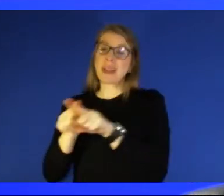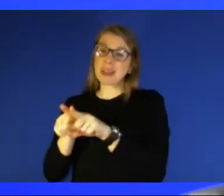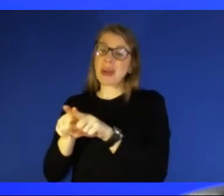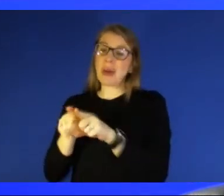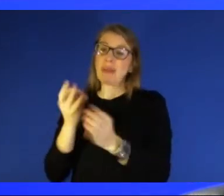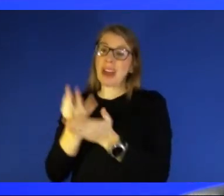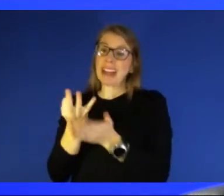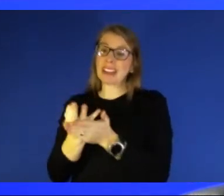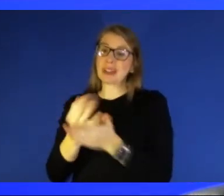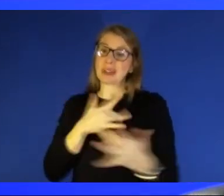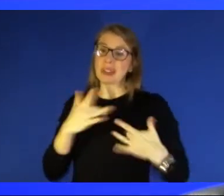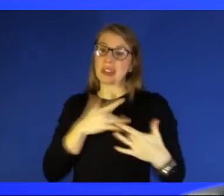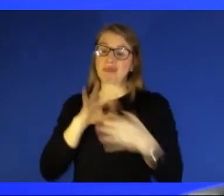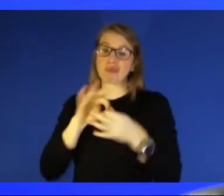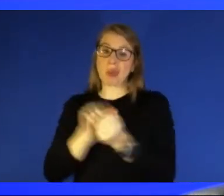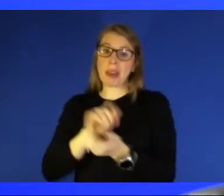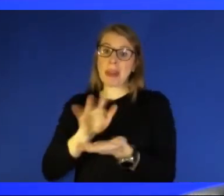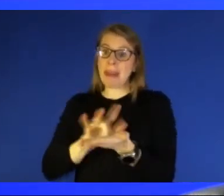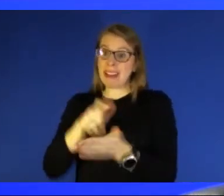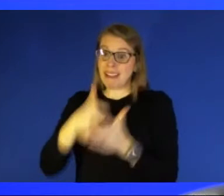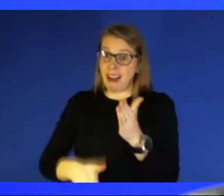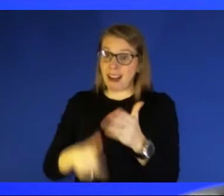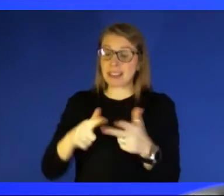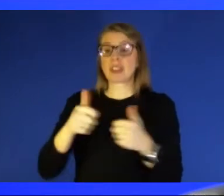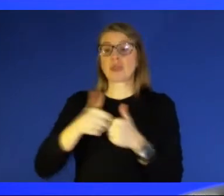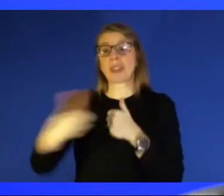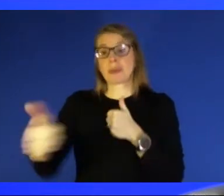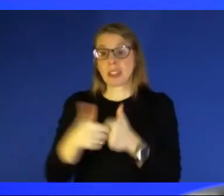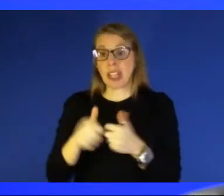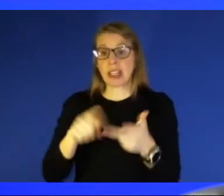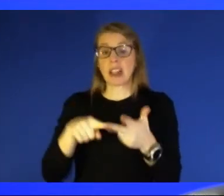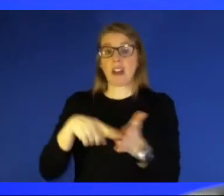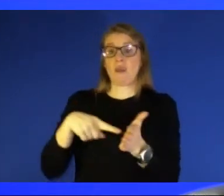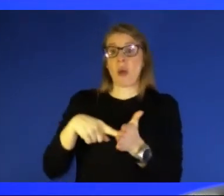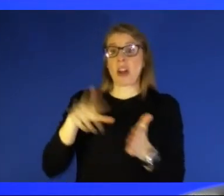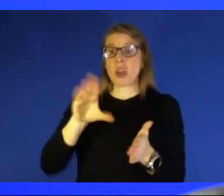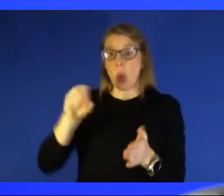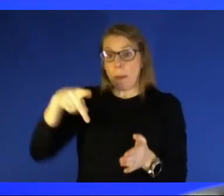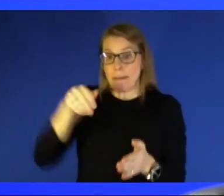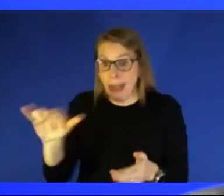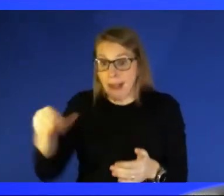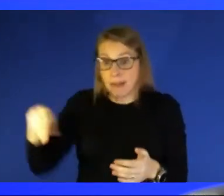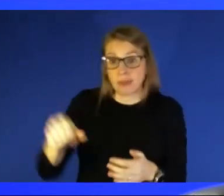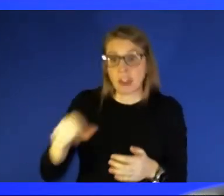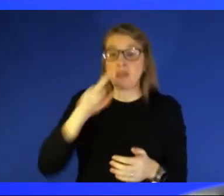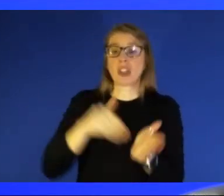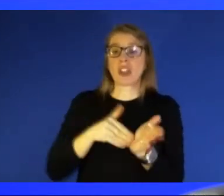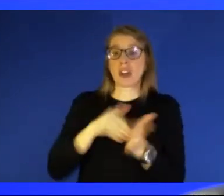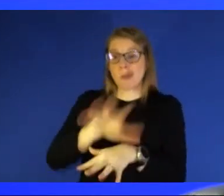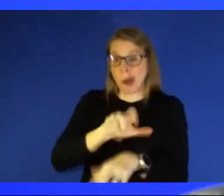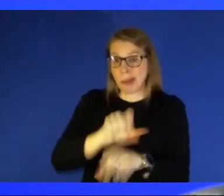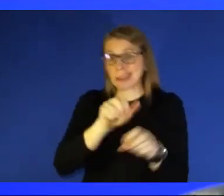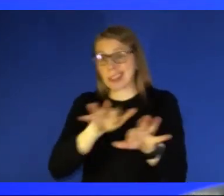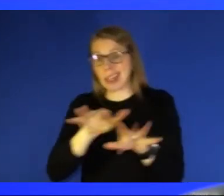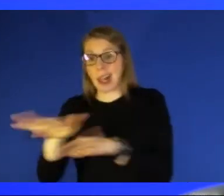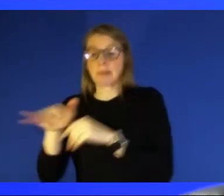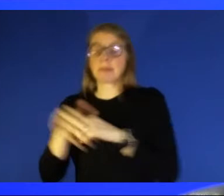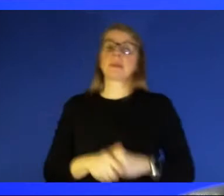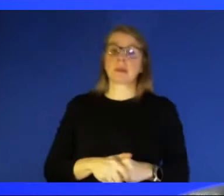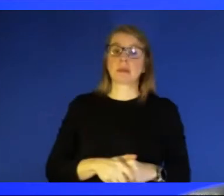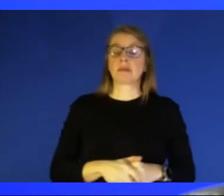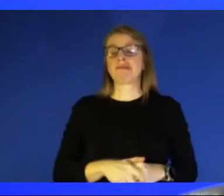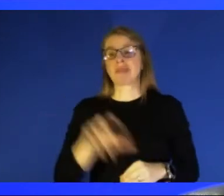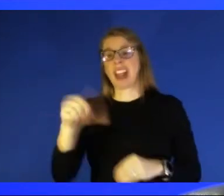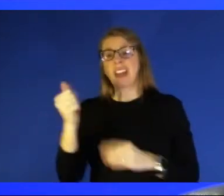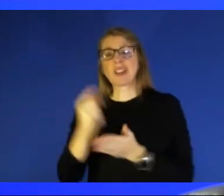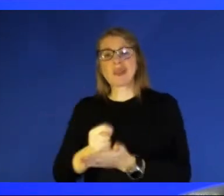to medication cost, transportation, affording copays for doctor's visits, and other treatment costs that they